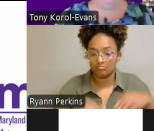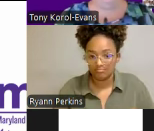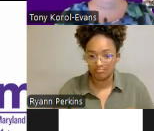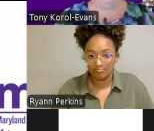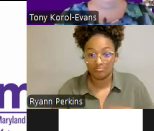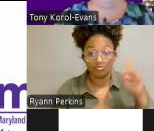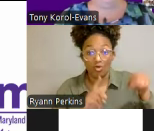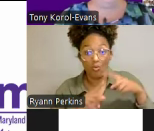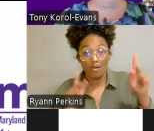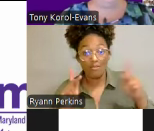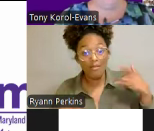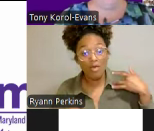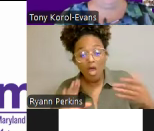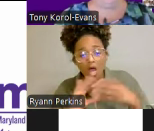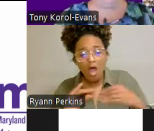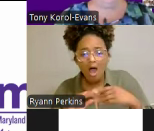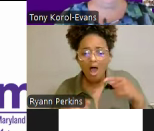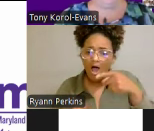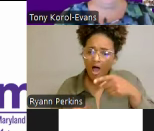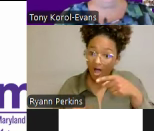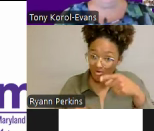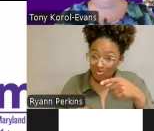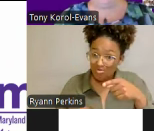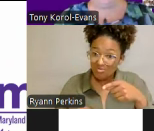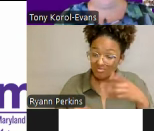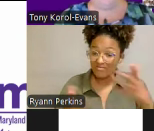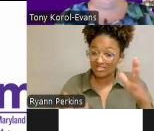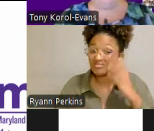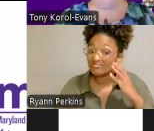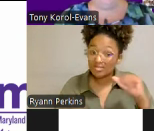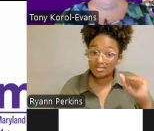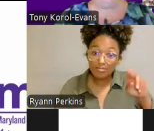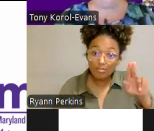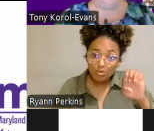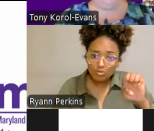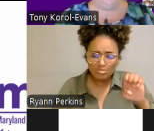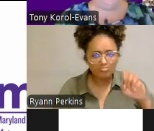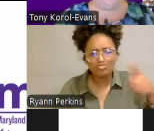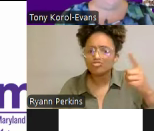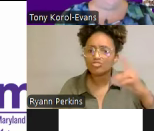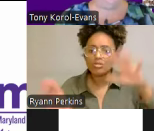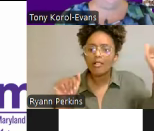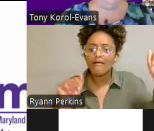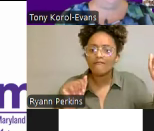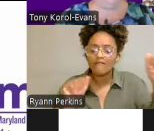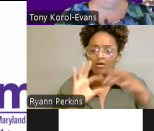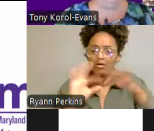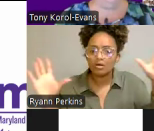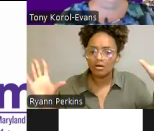know what's dangerous. And sometimes staying is less lethal than leaving.